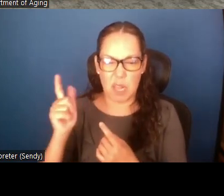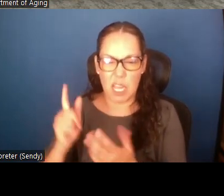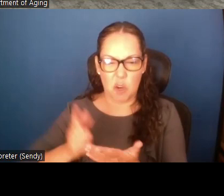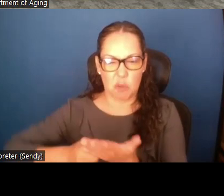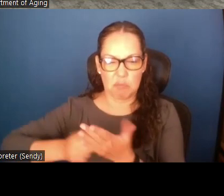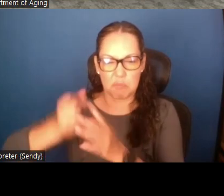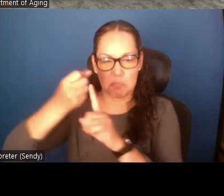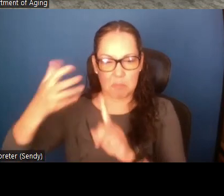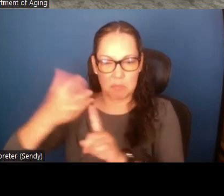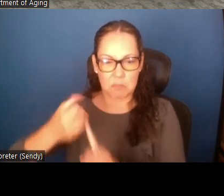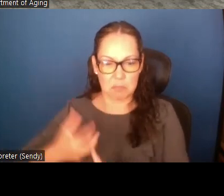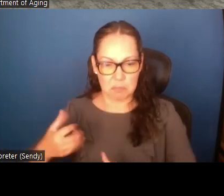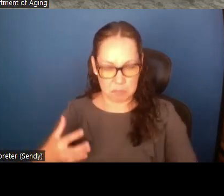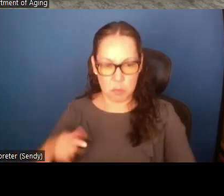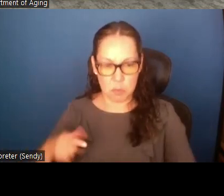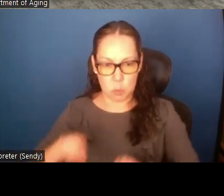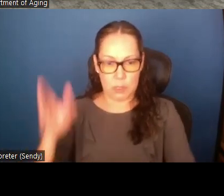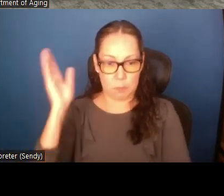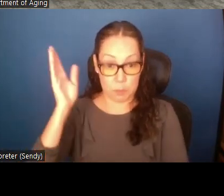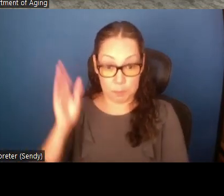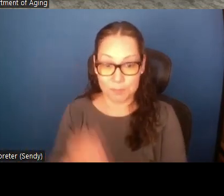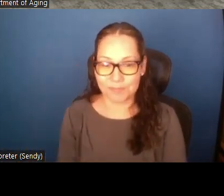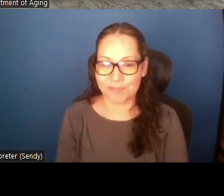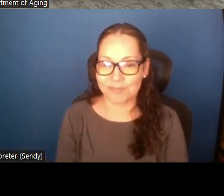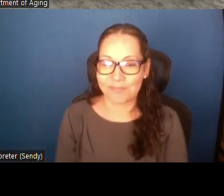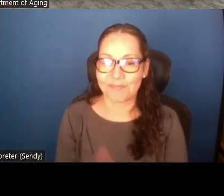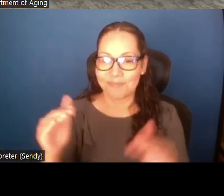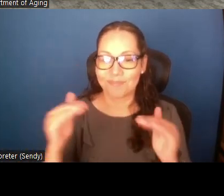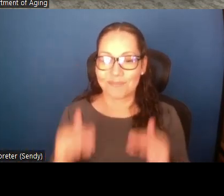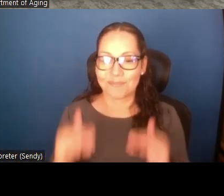today in this presentation. Okay, next slide.